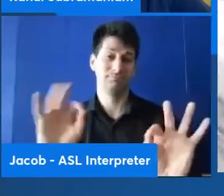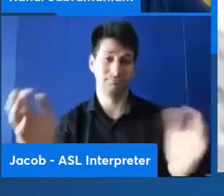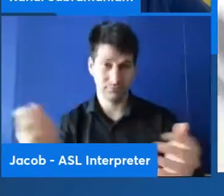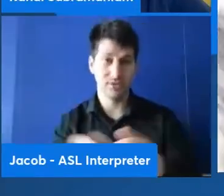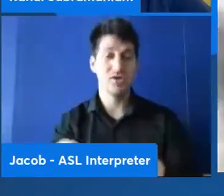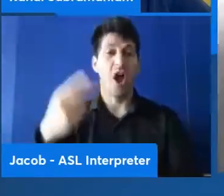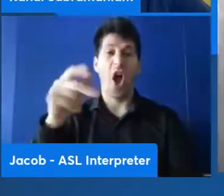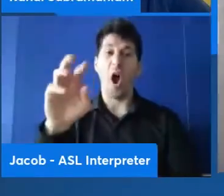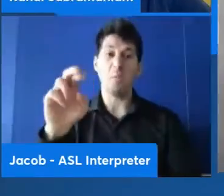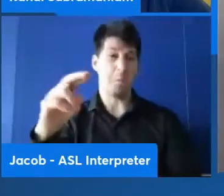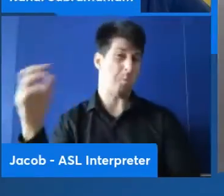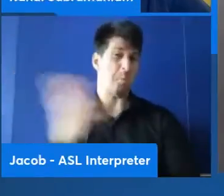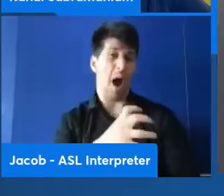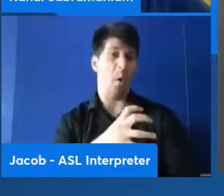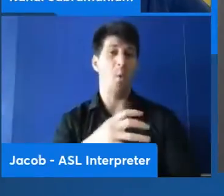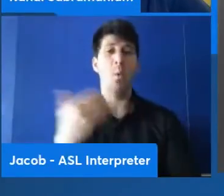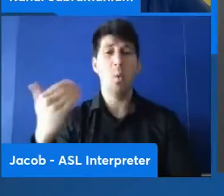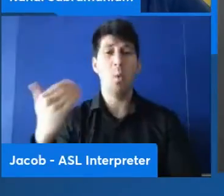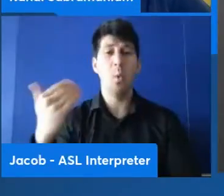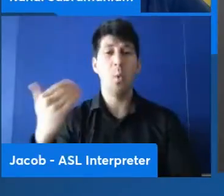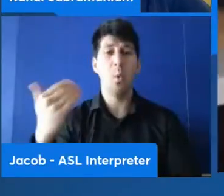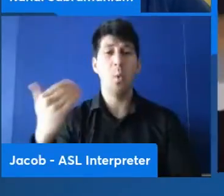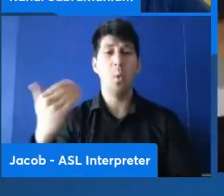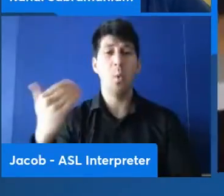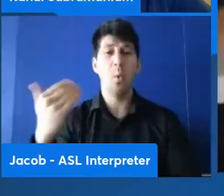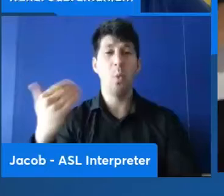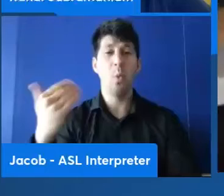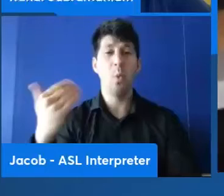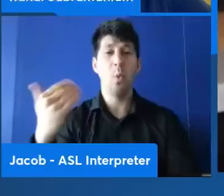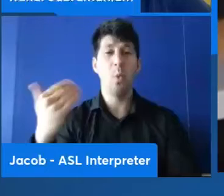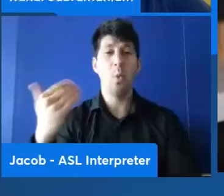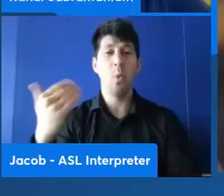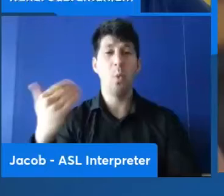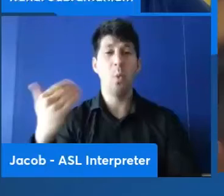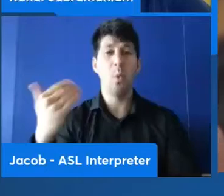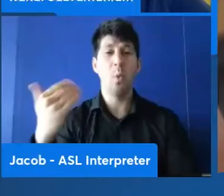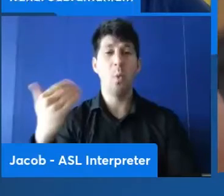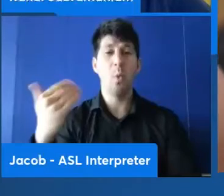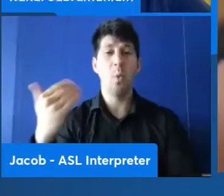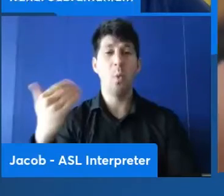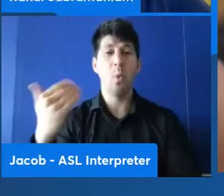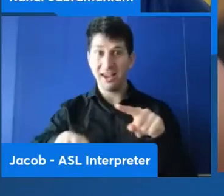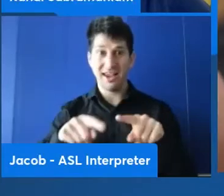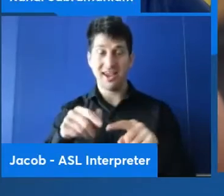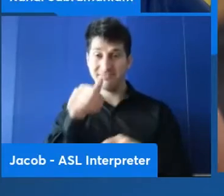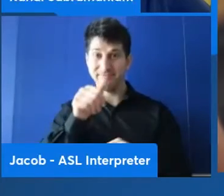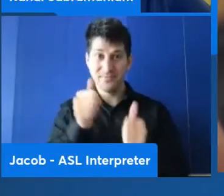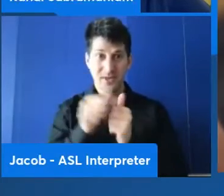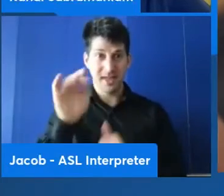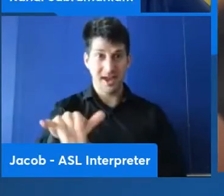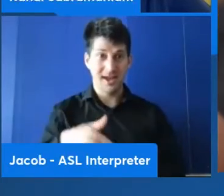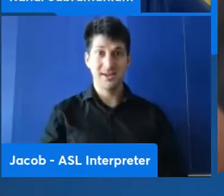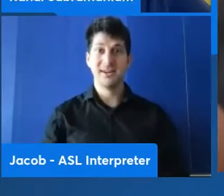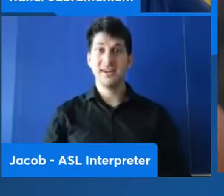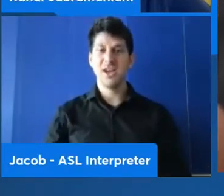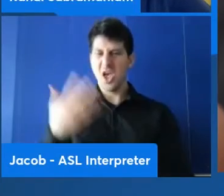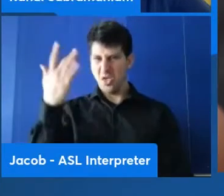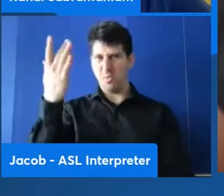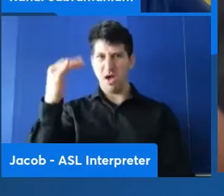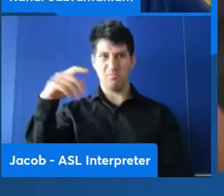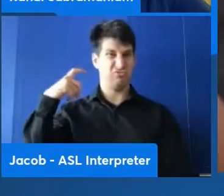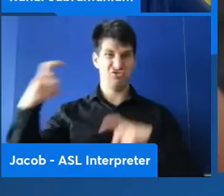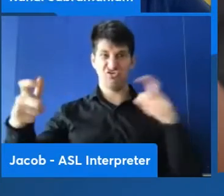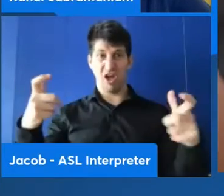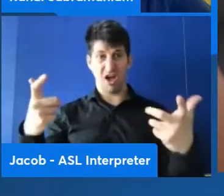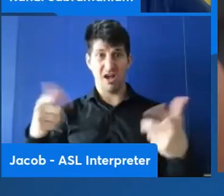Hummer with the Cummins swap, all right? Man, these things are huge. I can't get over it. It's pretty big. Why do they have to make them so big? It's